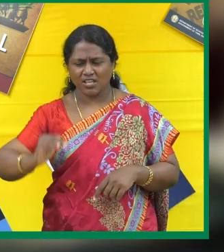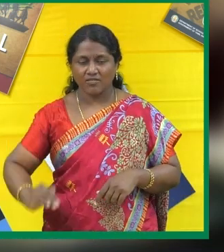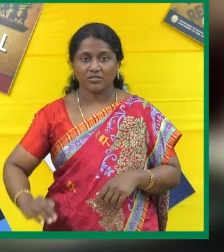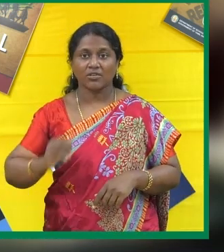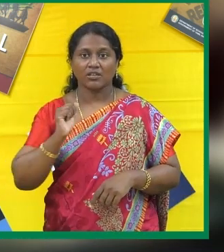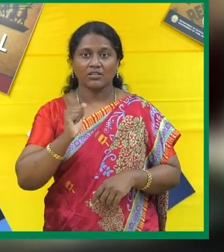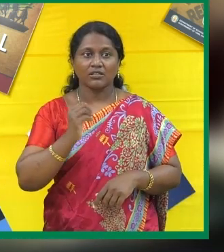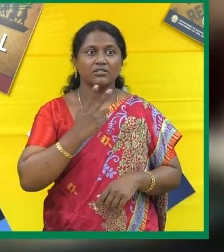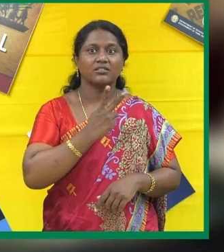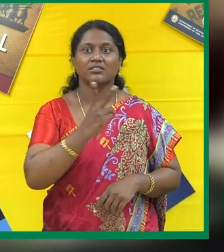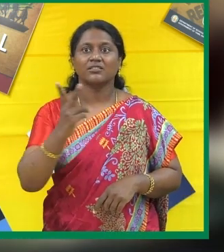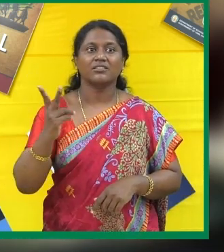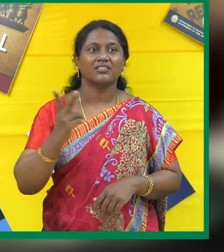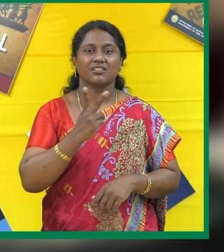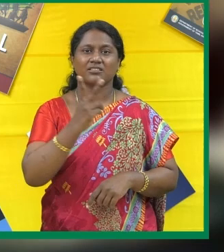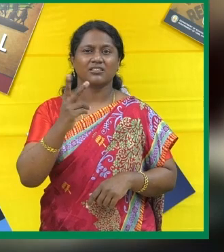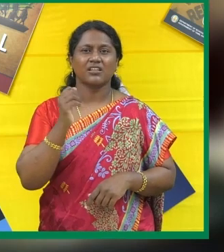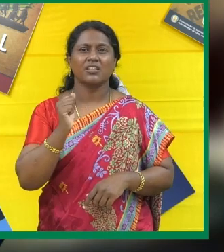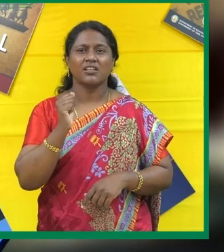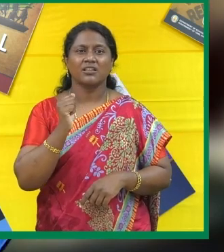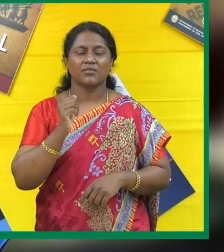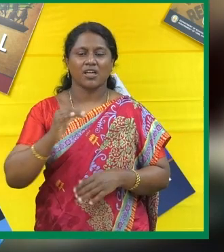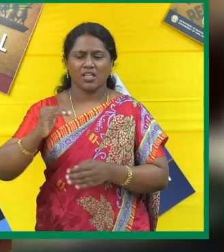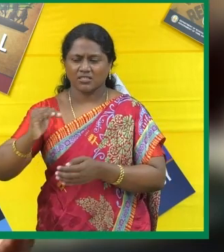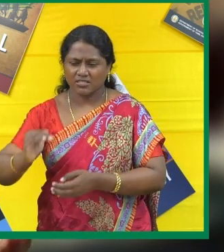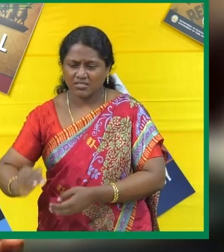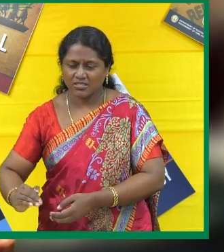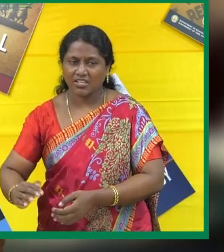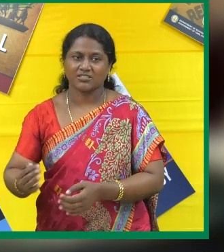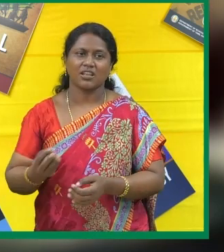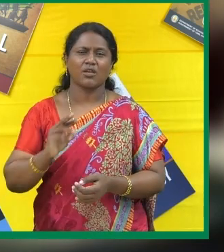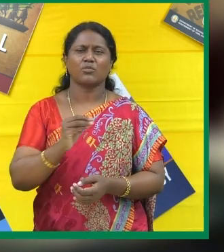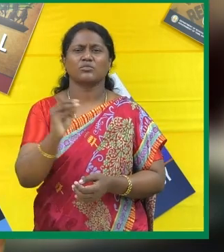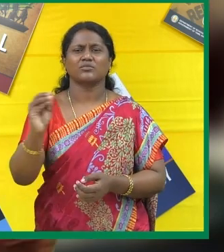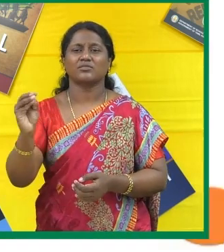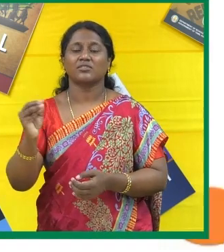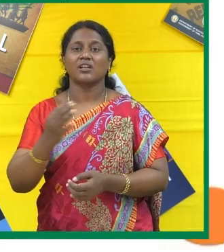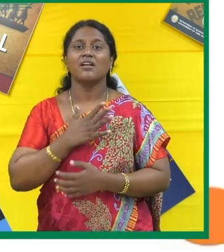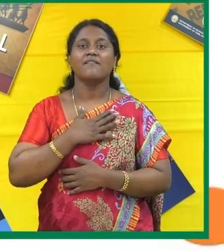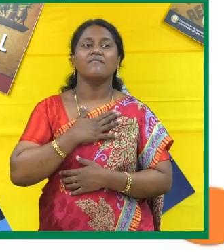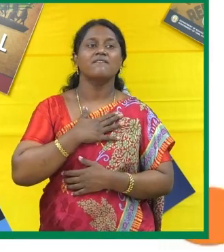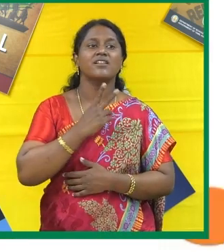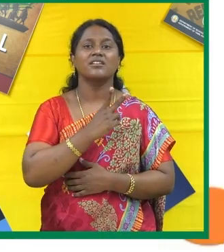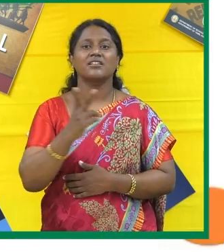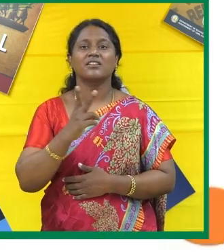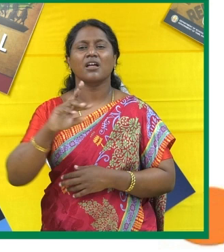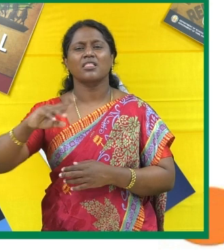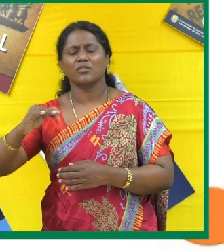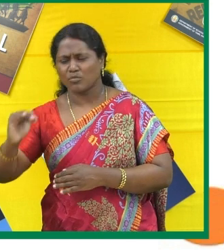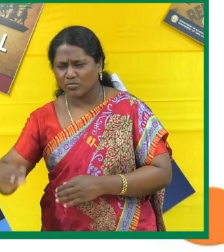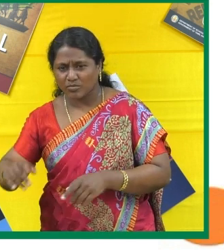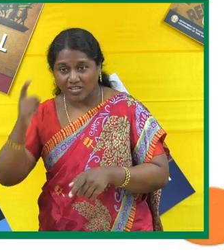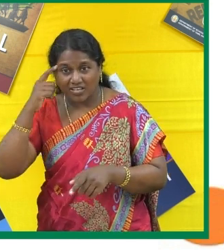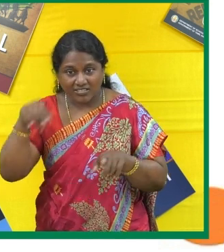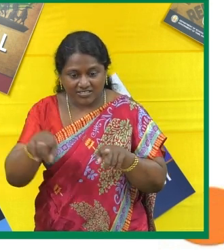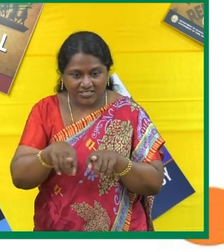the boyhood to old age, you have a lot of things in your life. Since you are a child, you are searching for something in